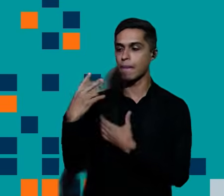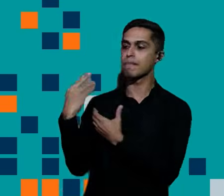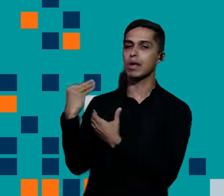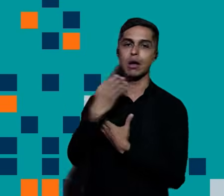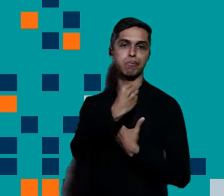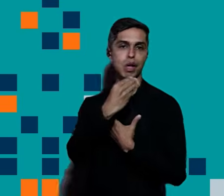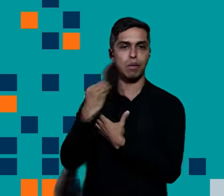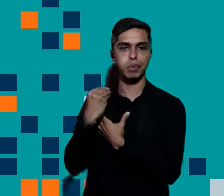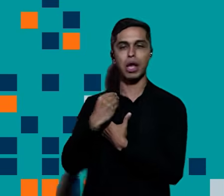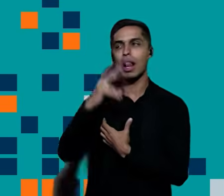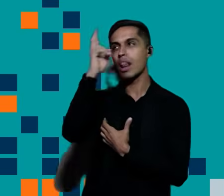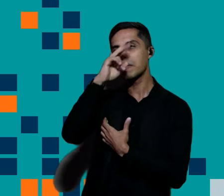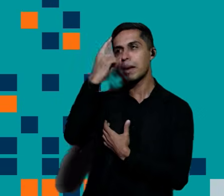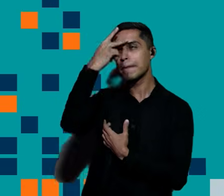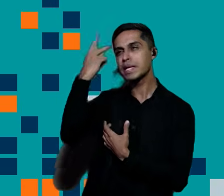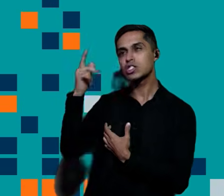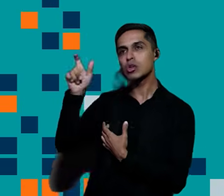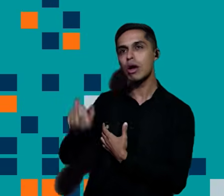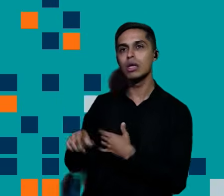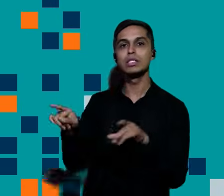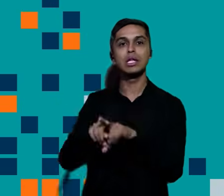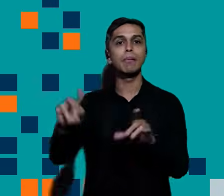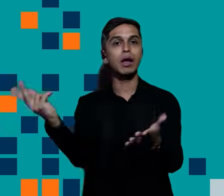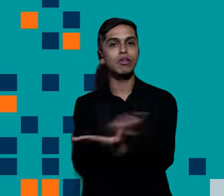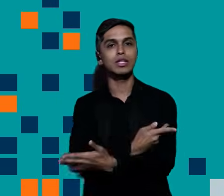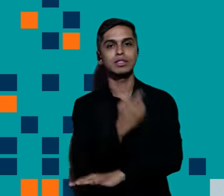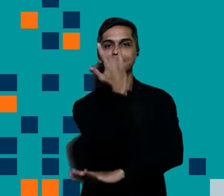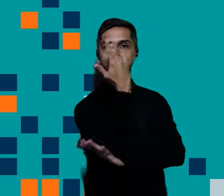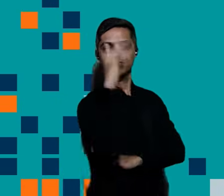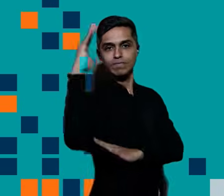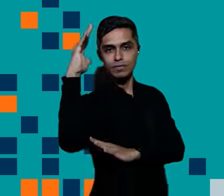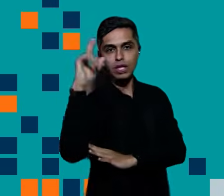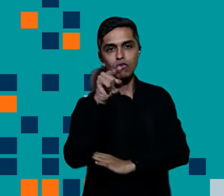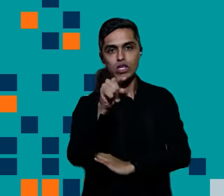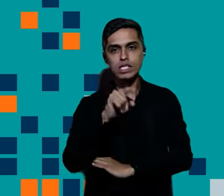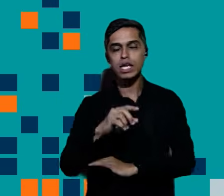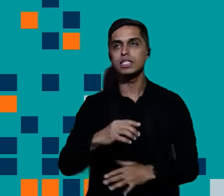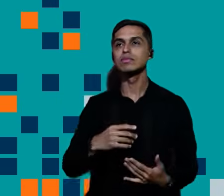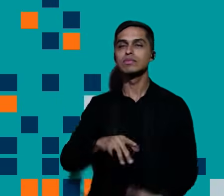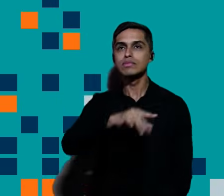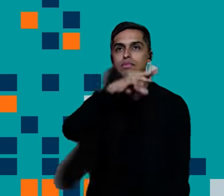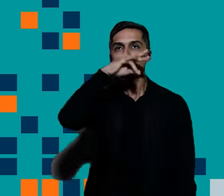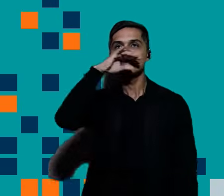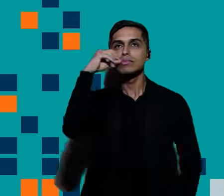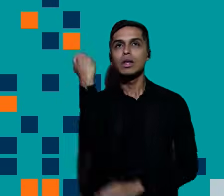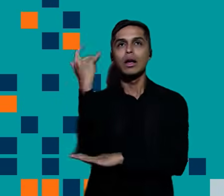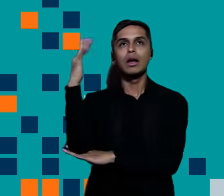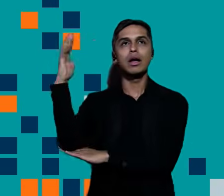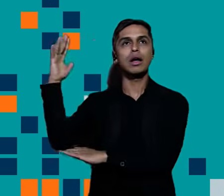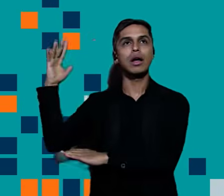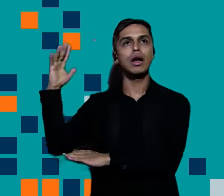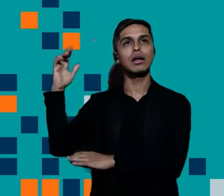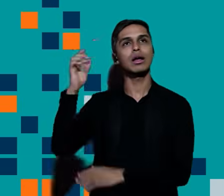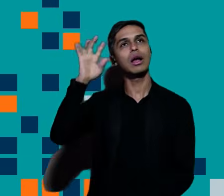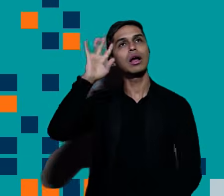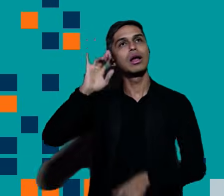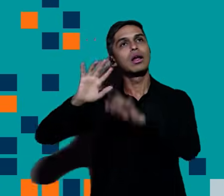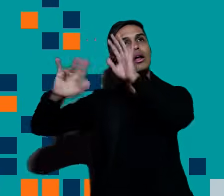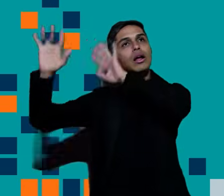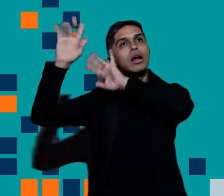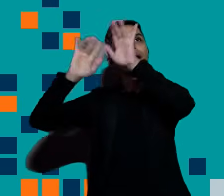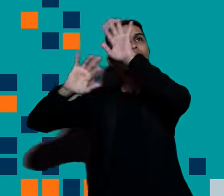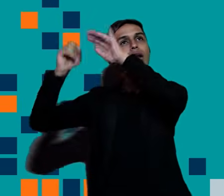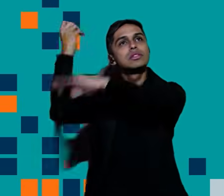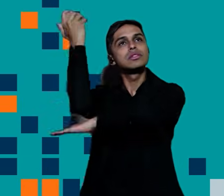of the forest, is it takes you away from the medical treatment to your memories of being in a